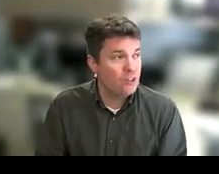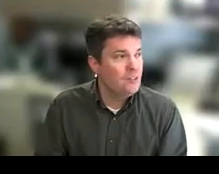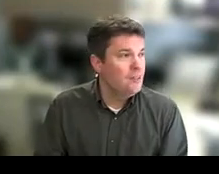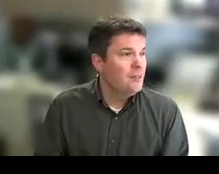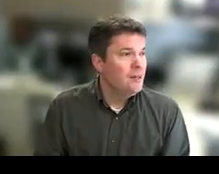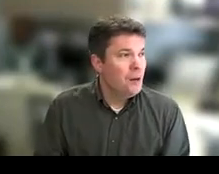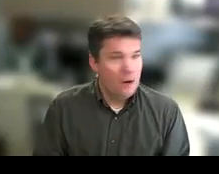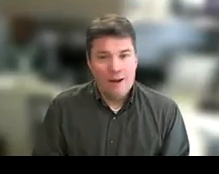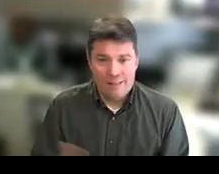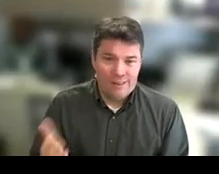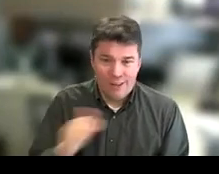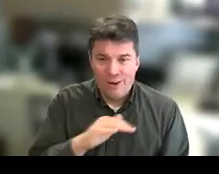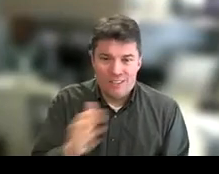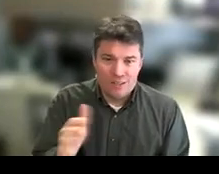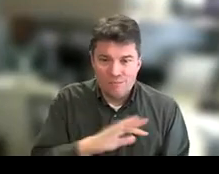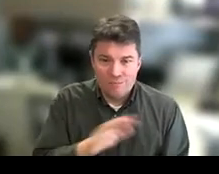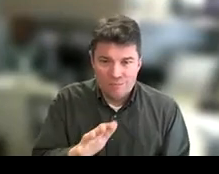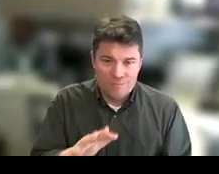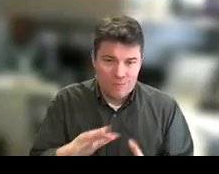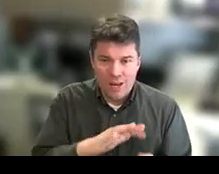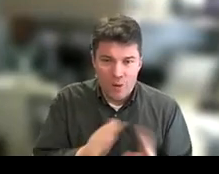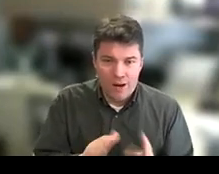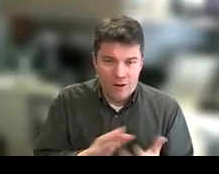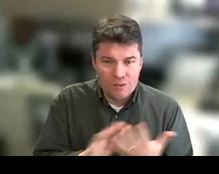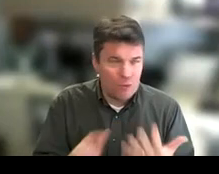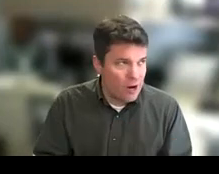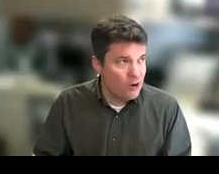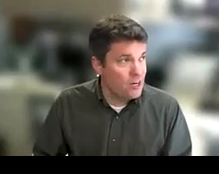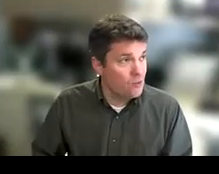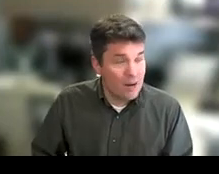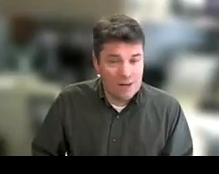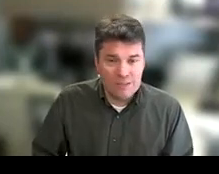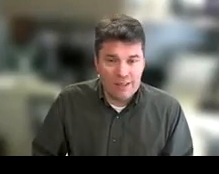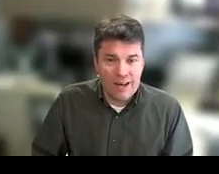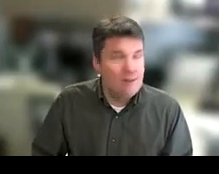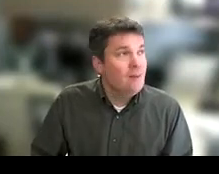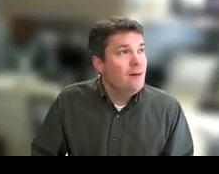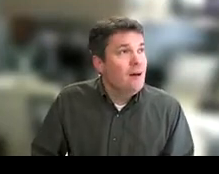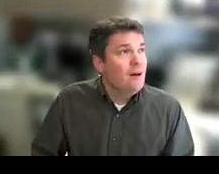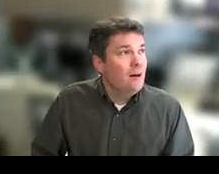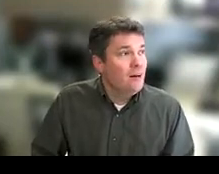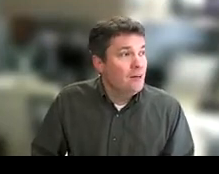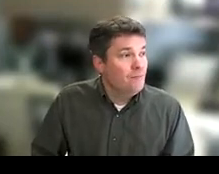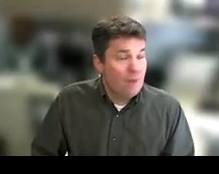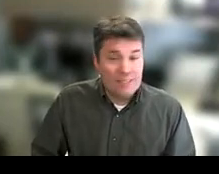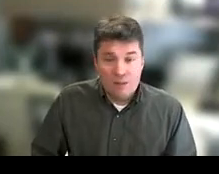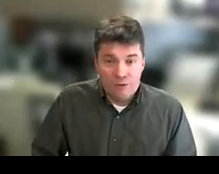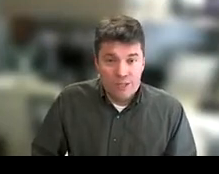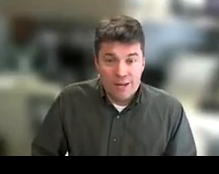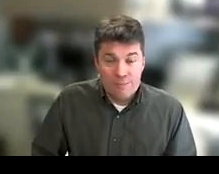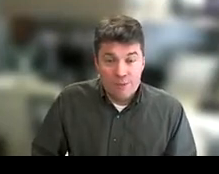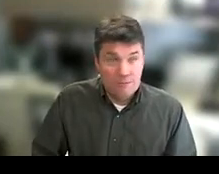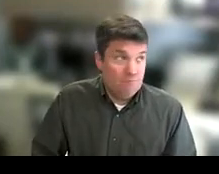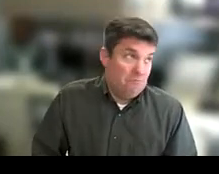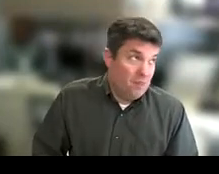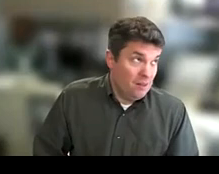deaf culture. There is some leeway, some gray areas when it comes to that. Myself,